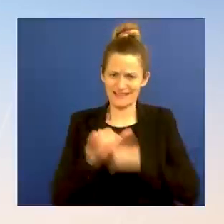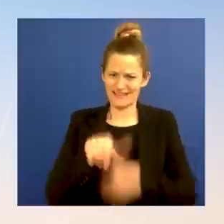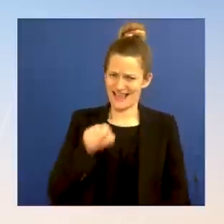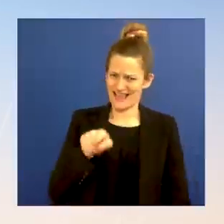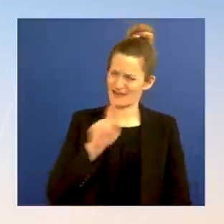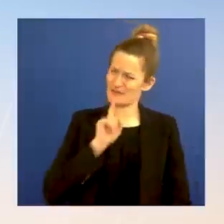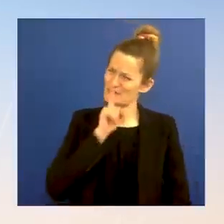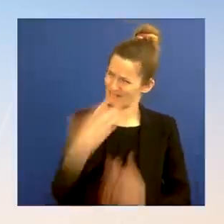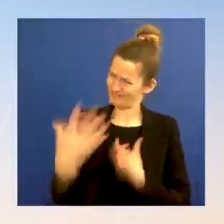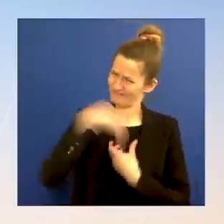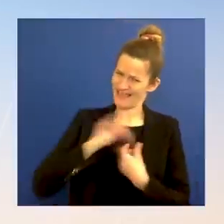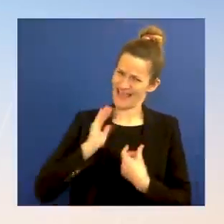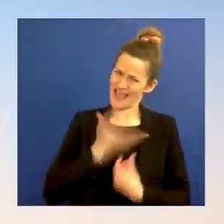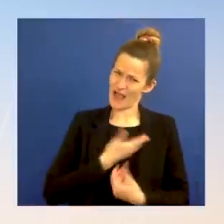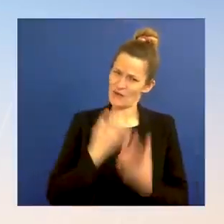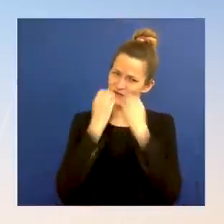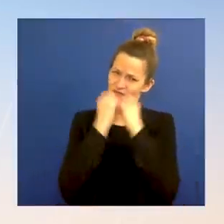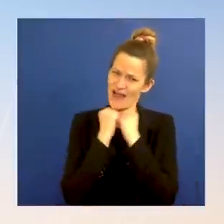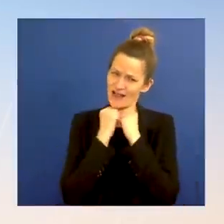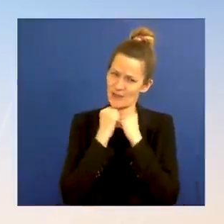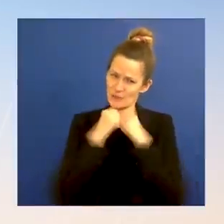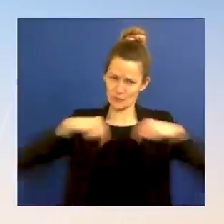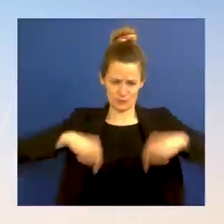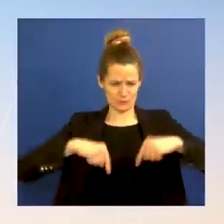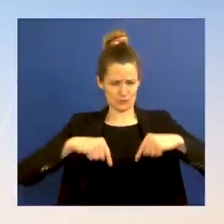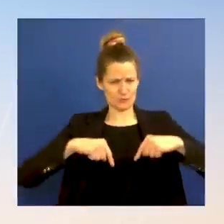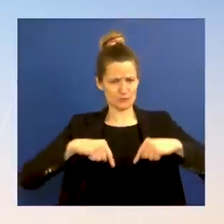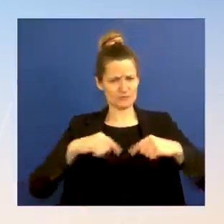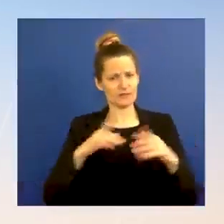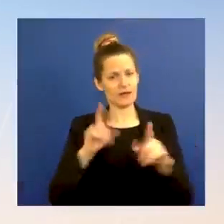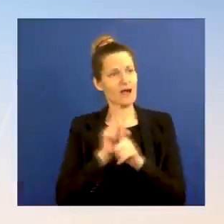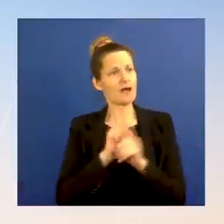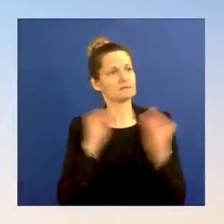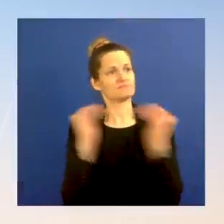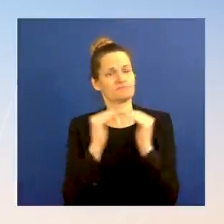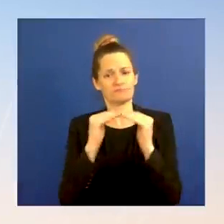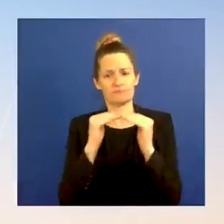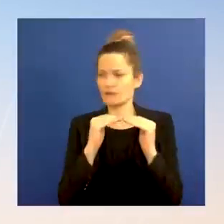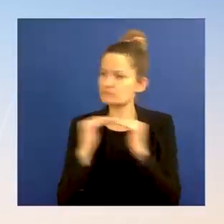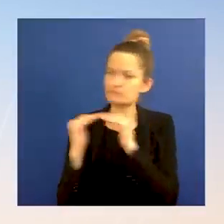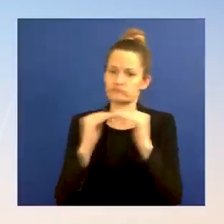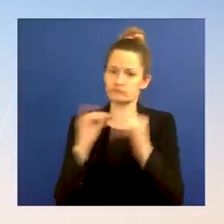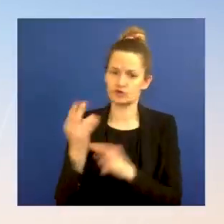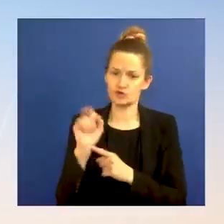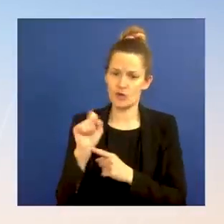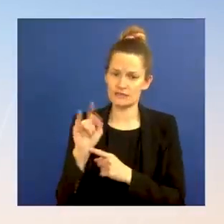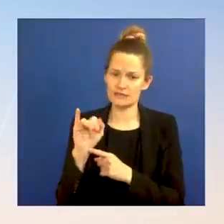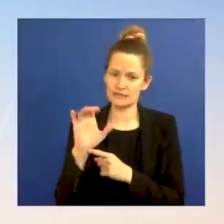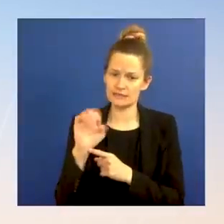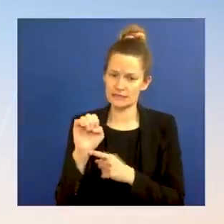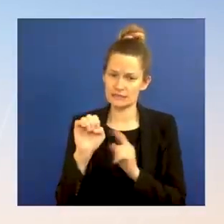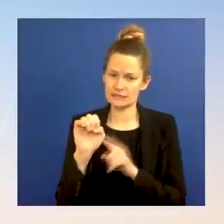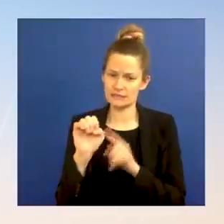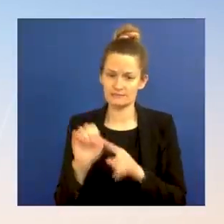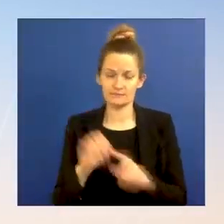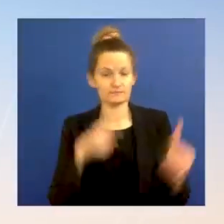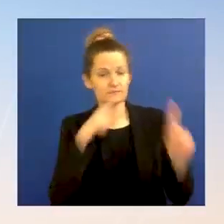Obviously, I can't. This is a case that the Department of Justice could certainly speak to, but I would just say that